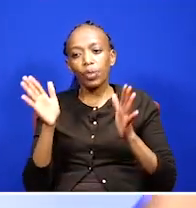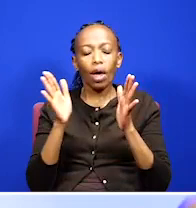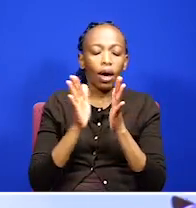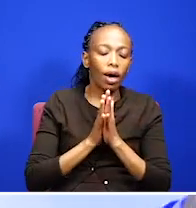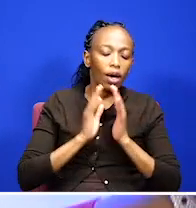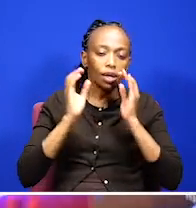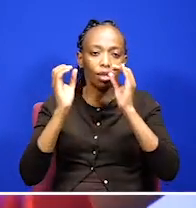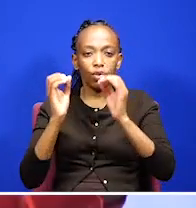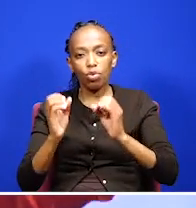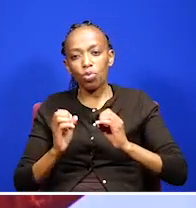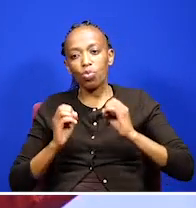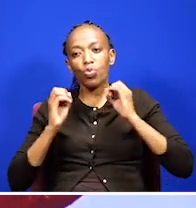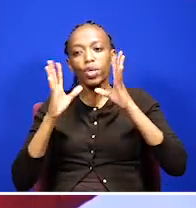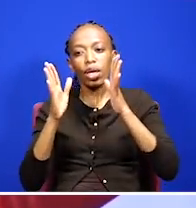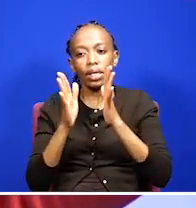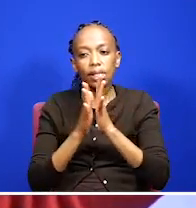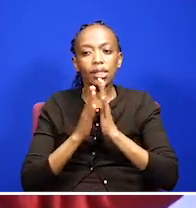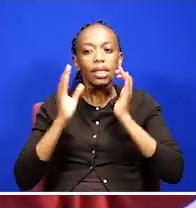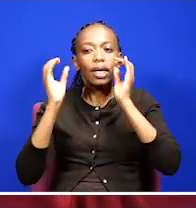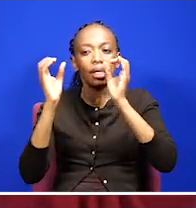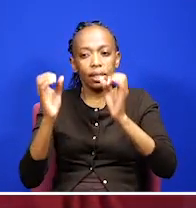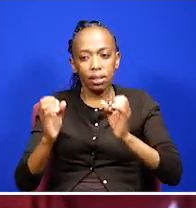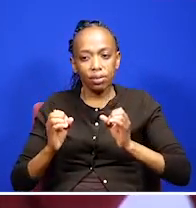Hallelujah, hallelujah, hallelujah,